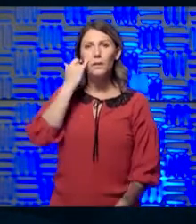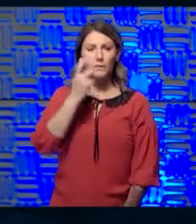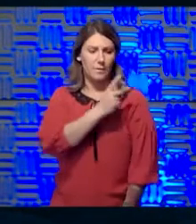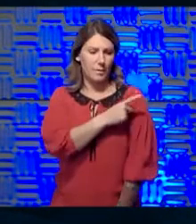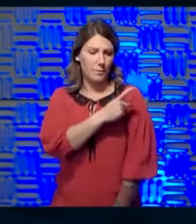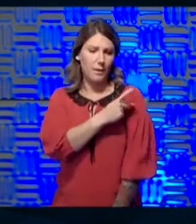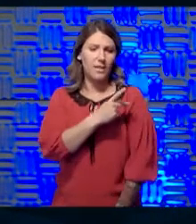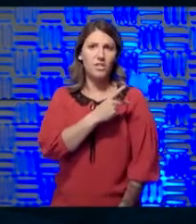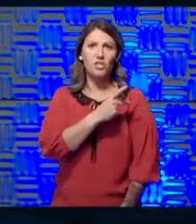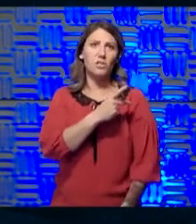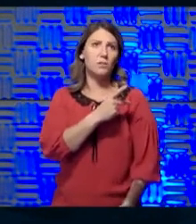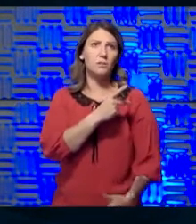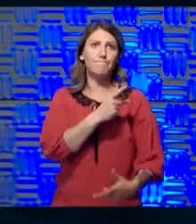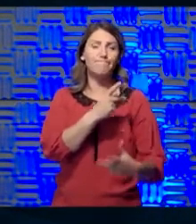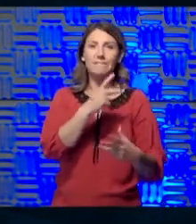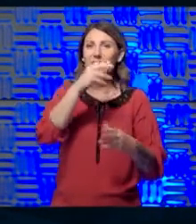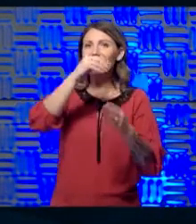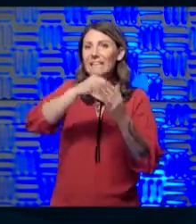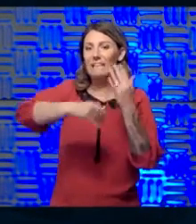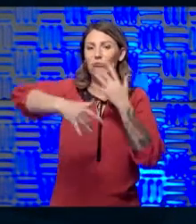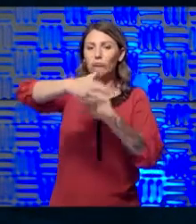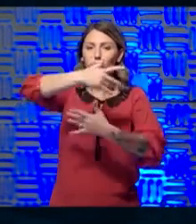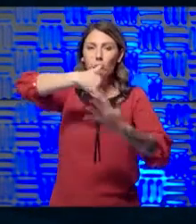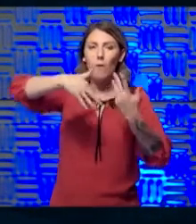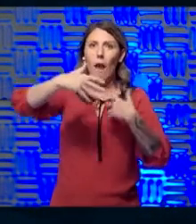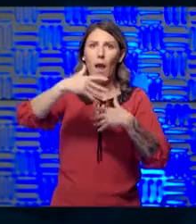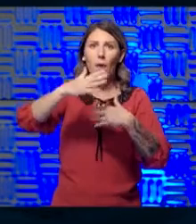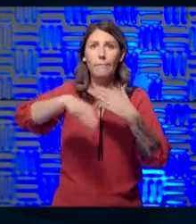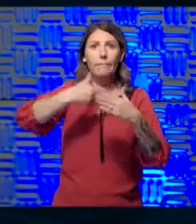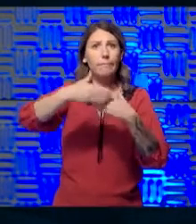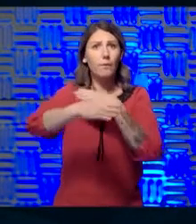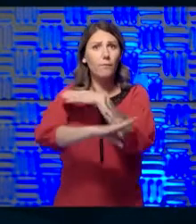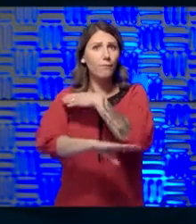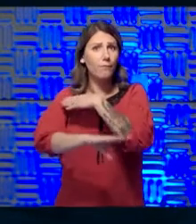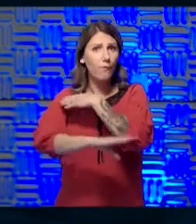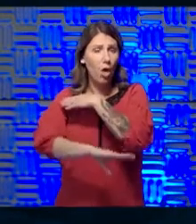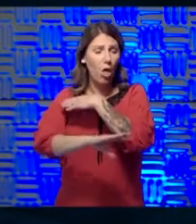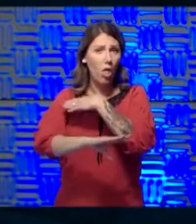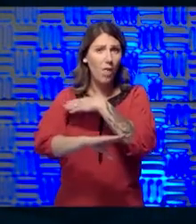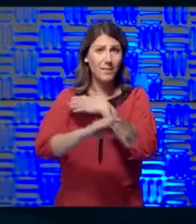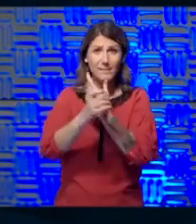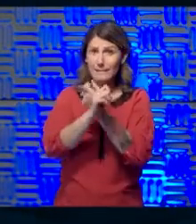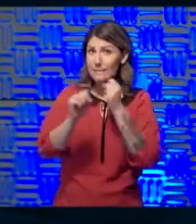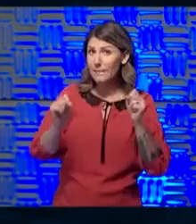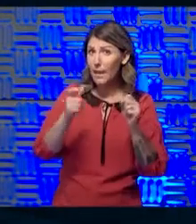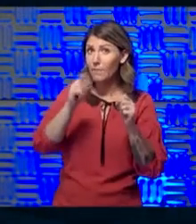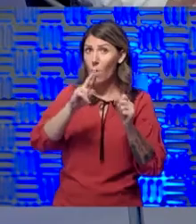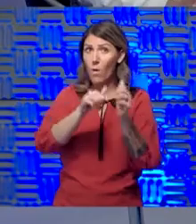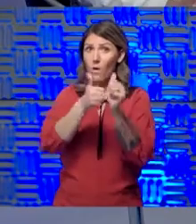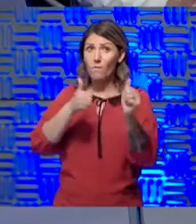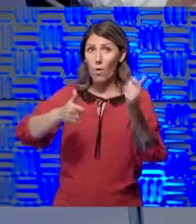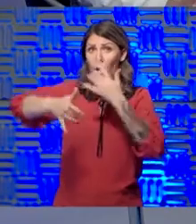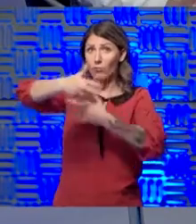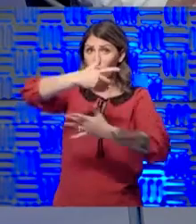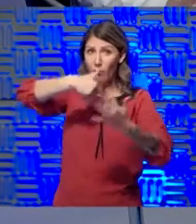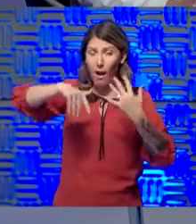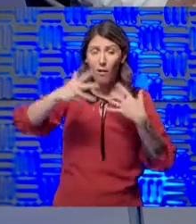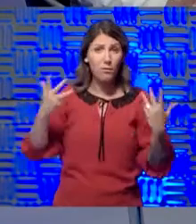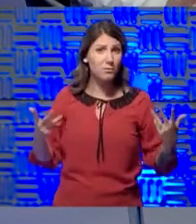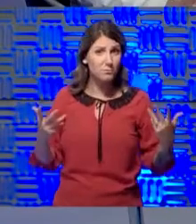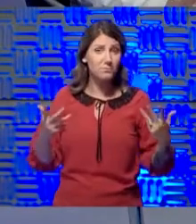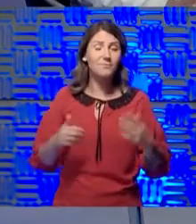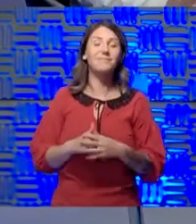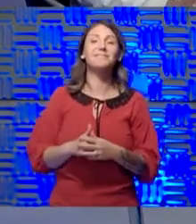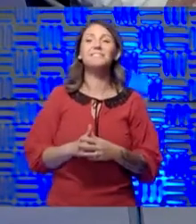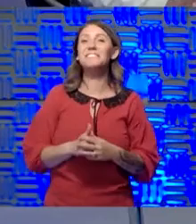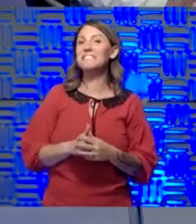crowd next fall, is there a safe way for them to do it, or should they avoid crowds indefinitely? All right, Terry, and then we'll turn to